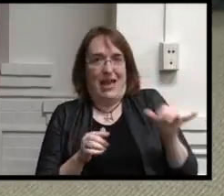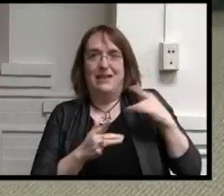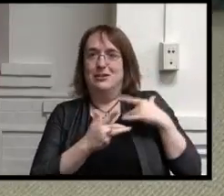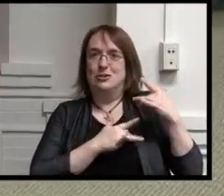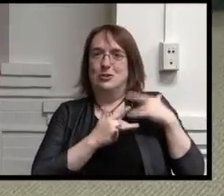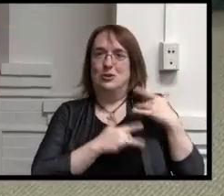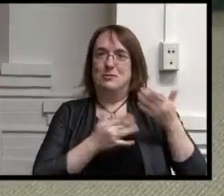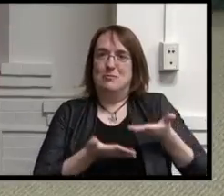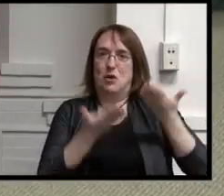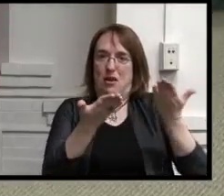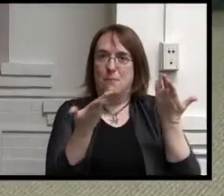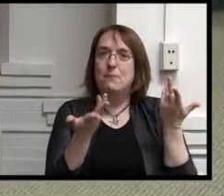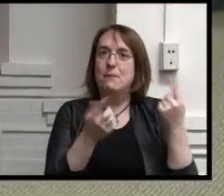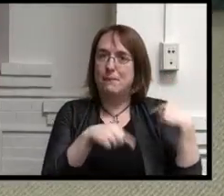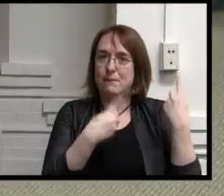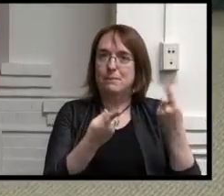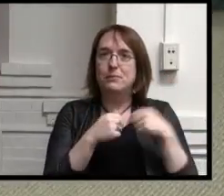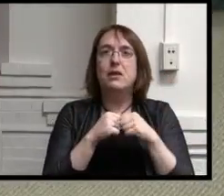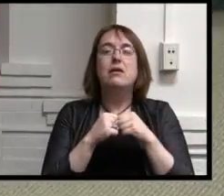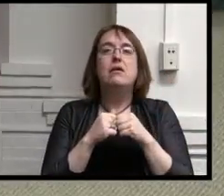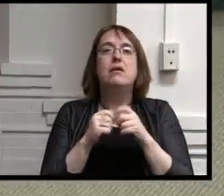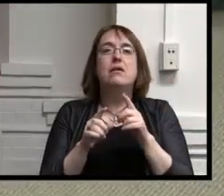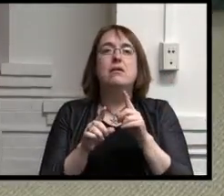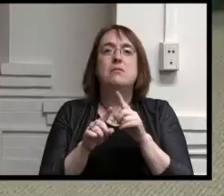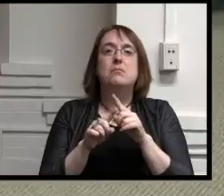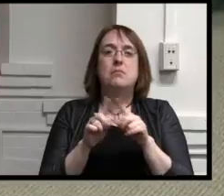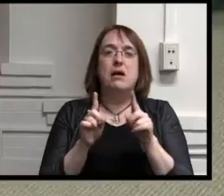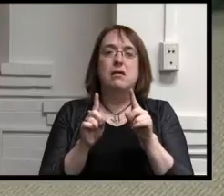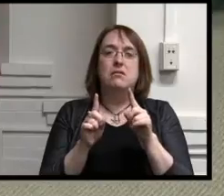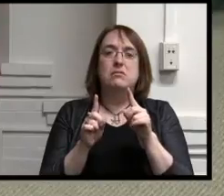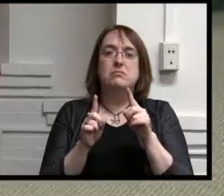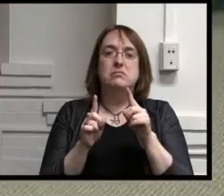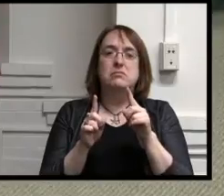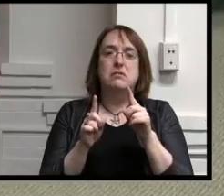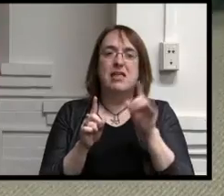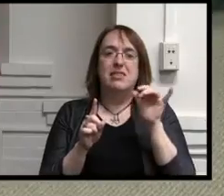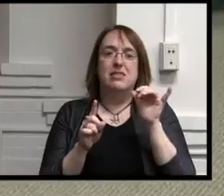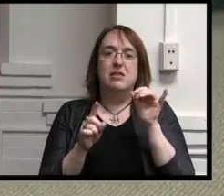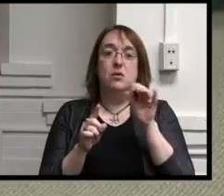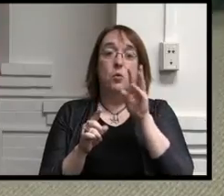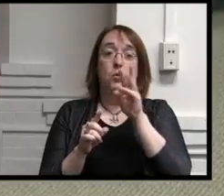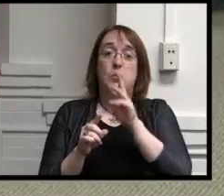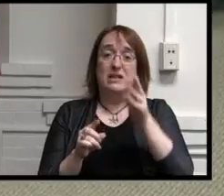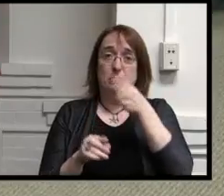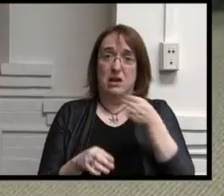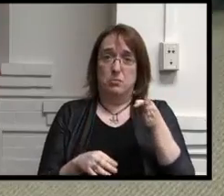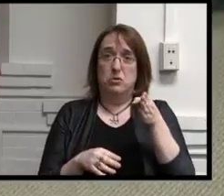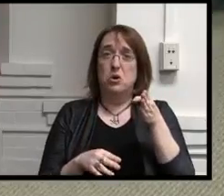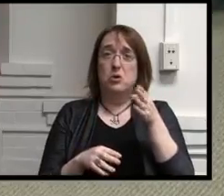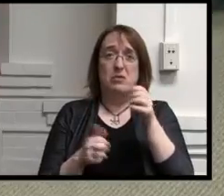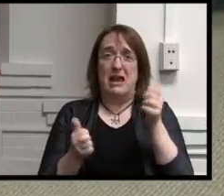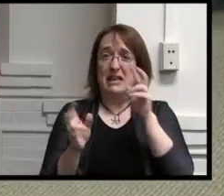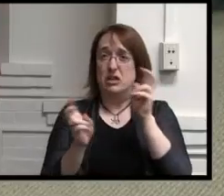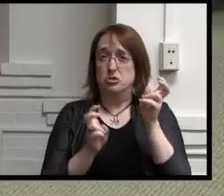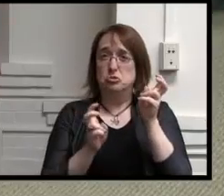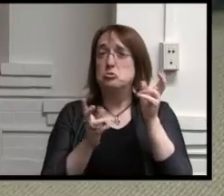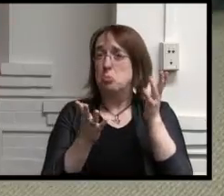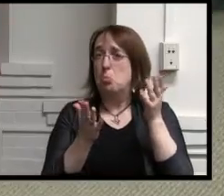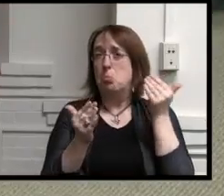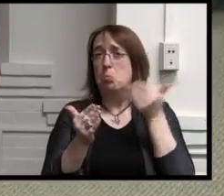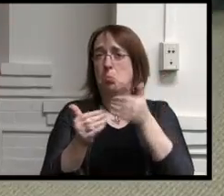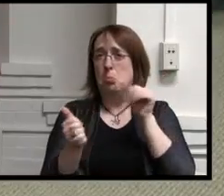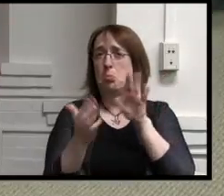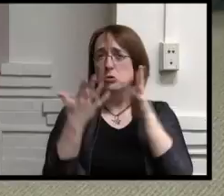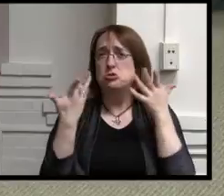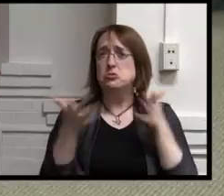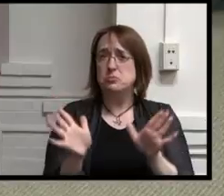concern. But we are, finished with any of those kinds of issues at West Brattleboro. We're all but finished with any of those kinds